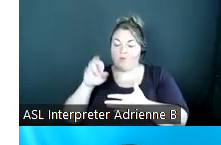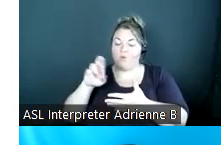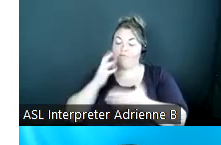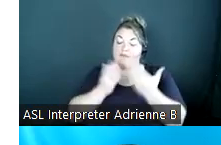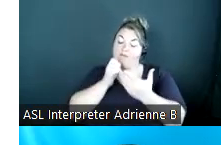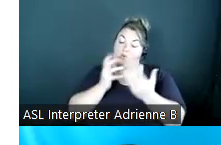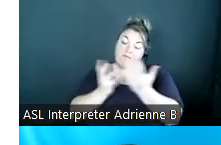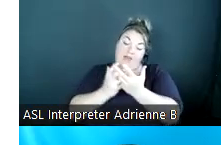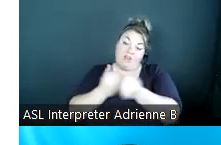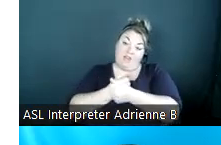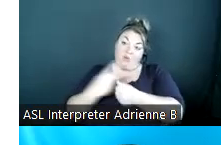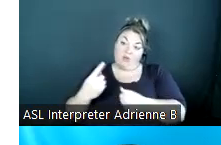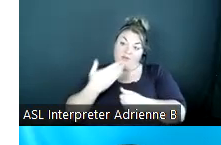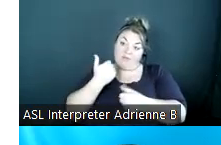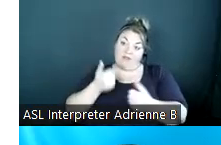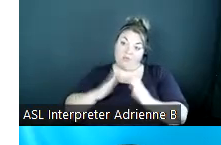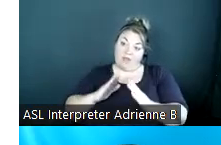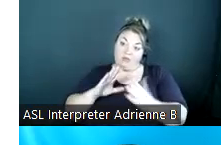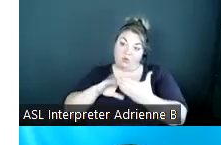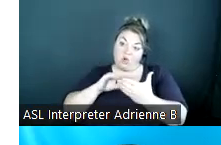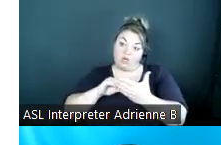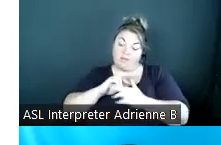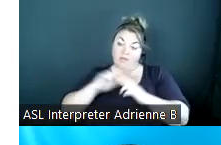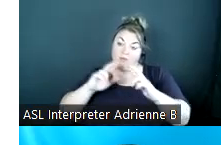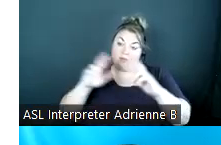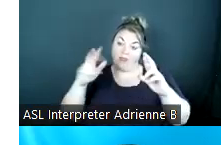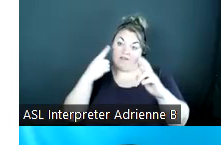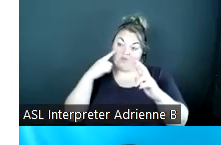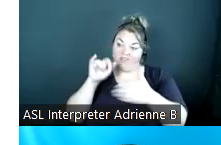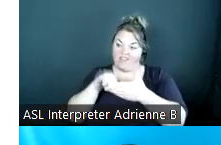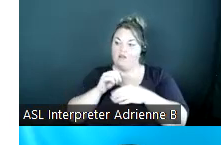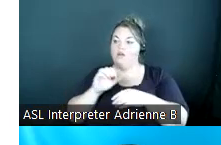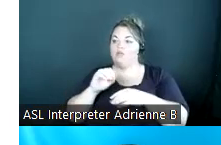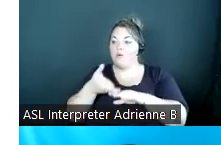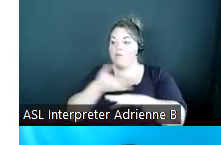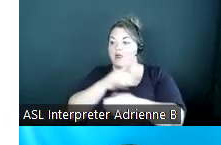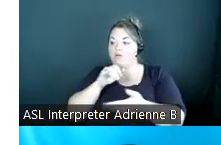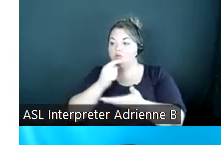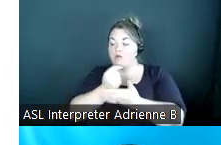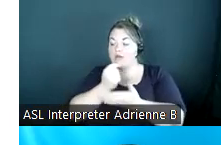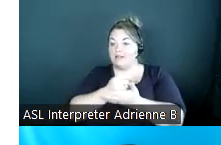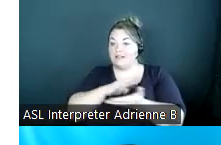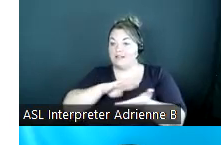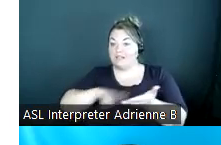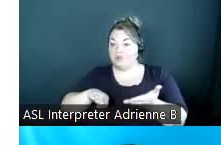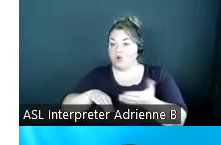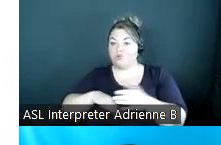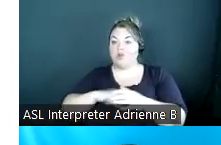everybody's best way of learning and being prepared for this information. So prior to treatment discharge,